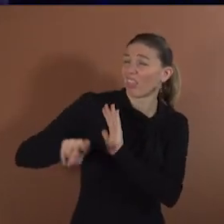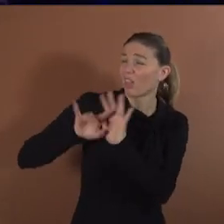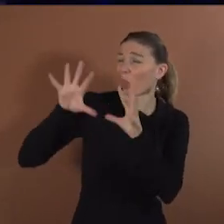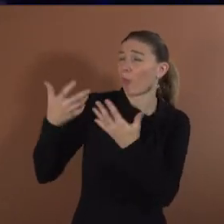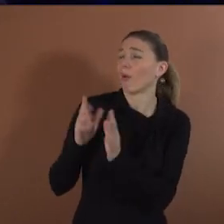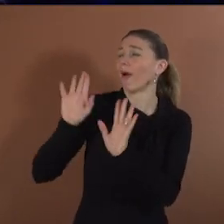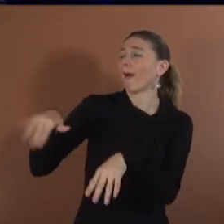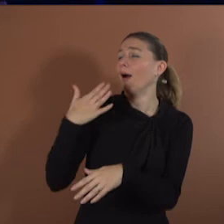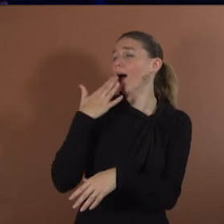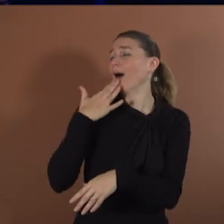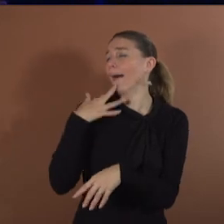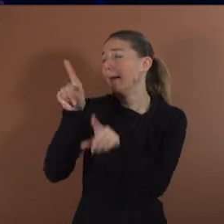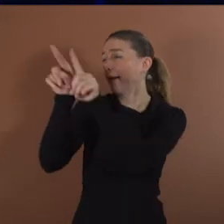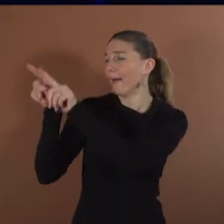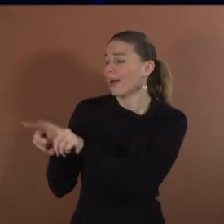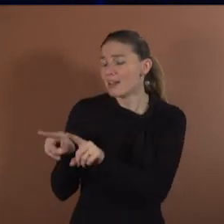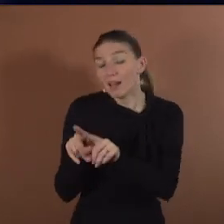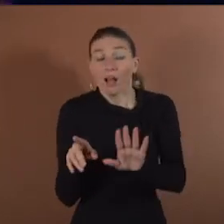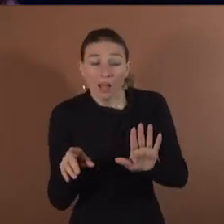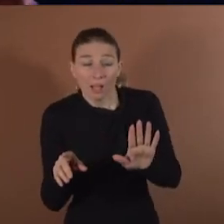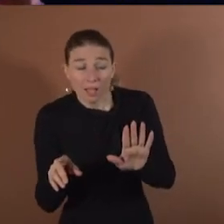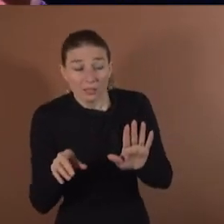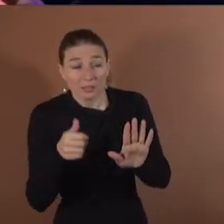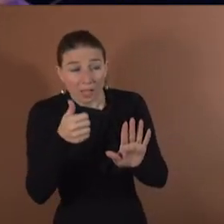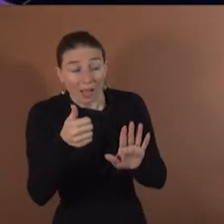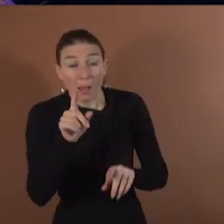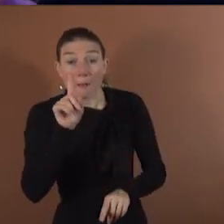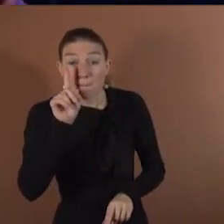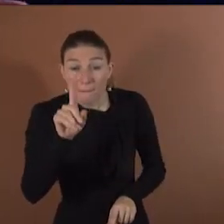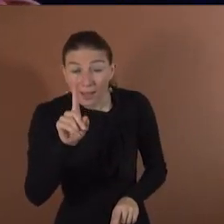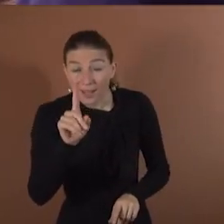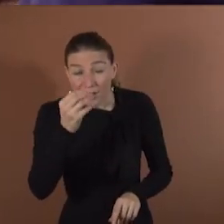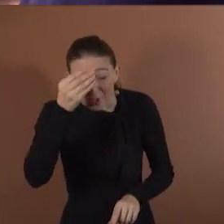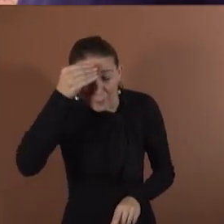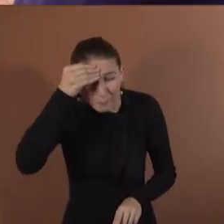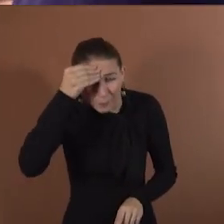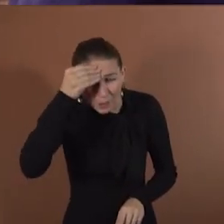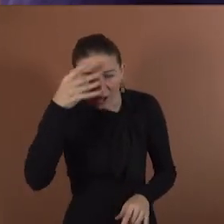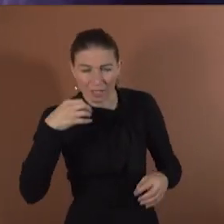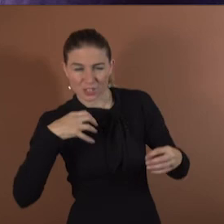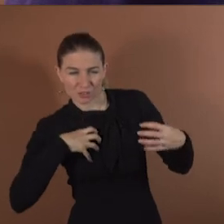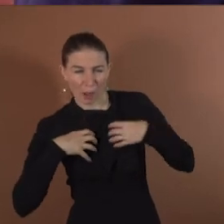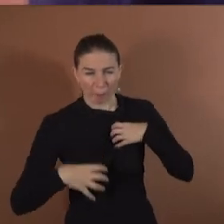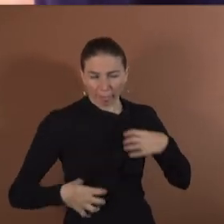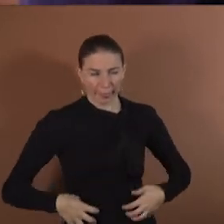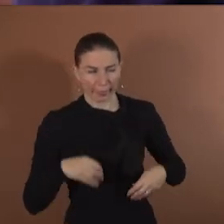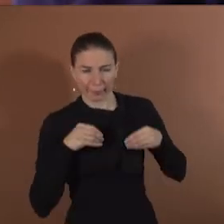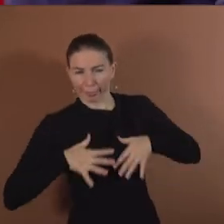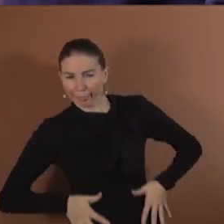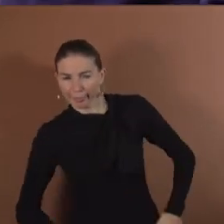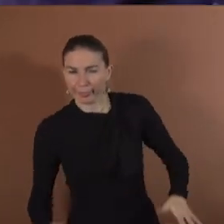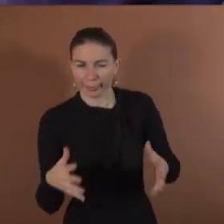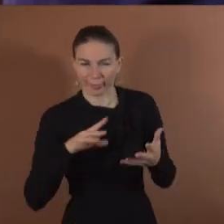to remind you, and I hope it will stay with you, of the beauty and the power and the wonder of globalization. Because